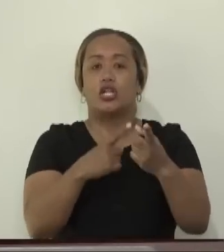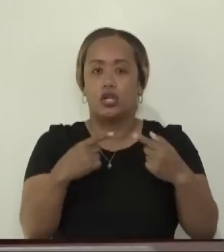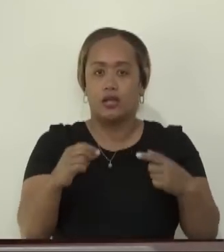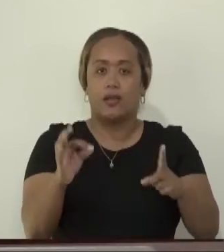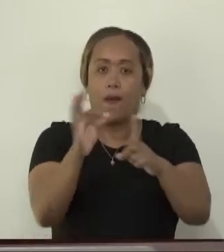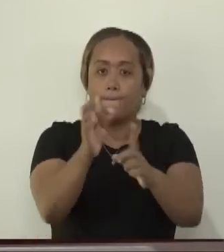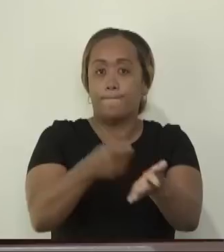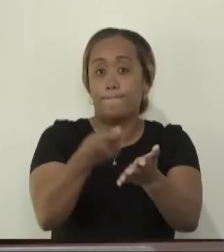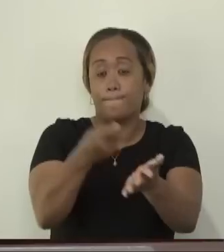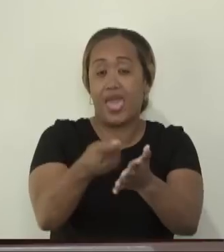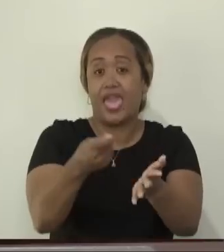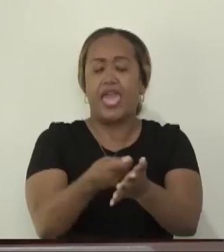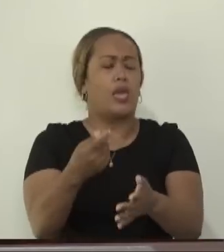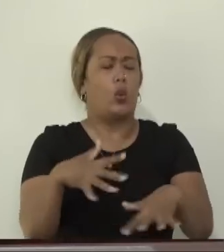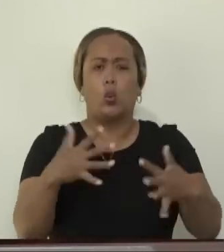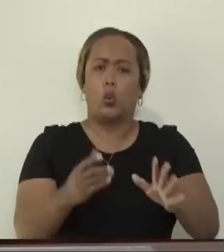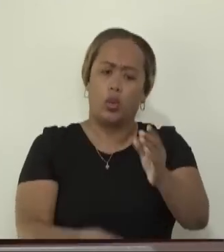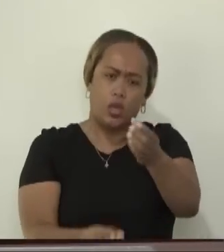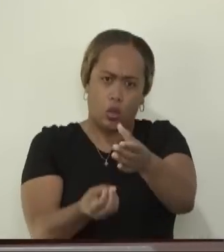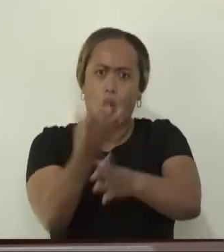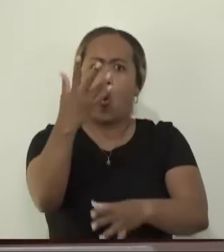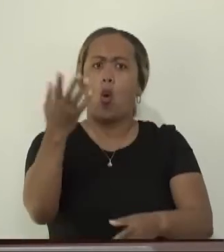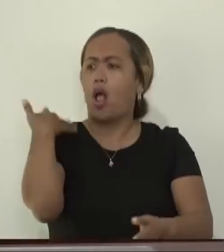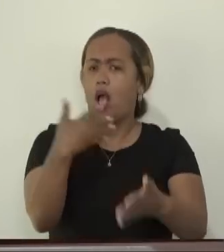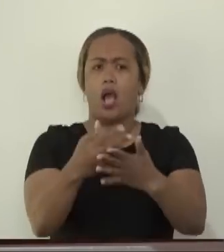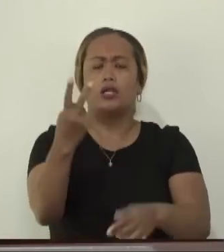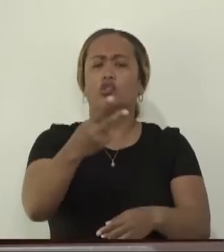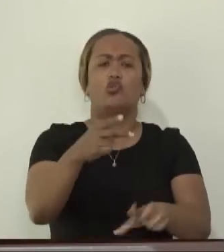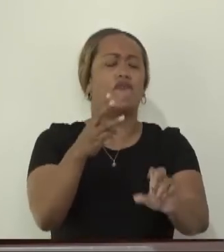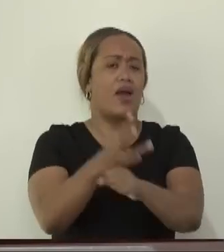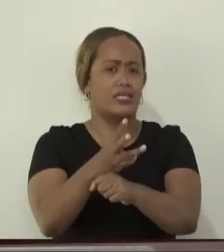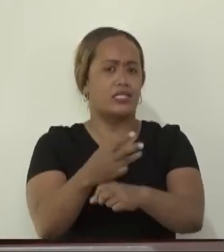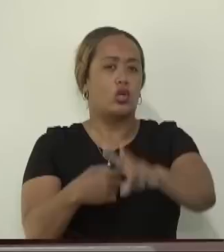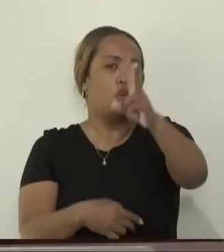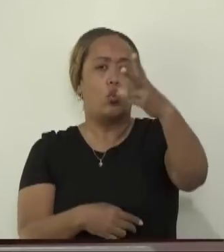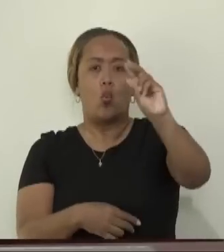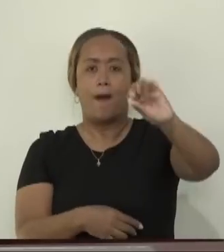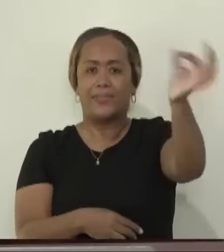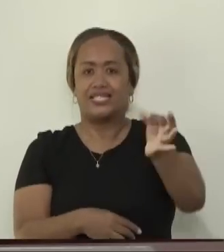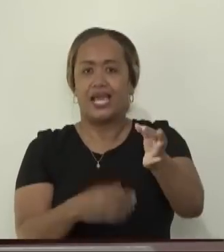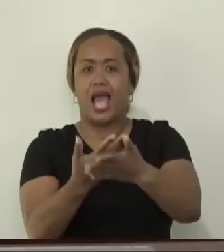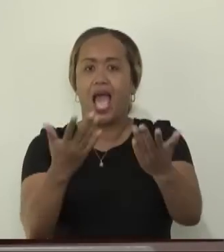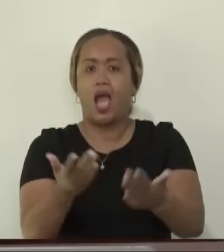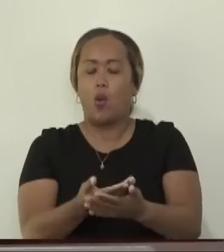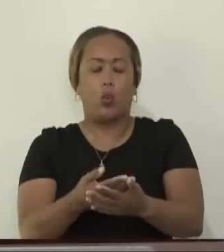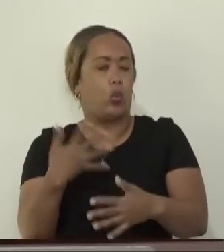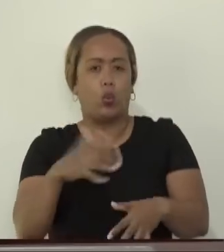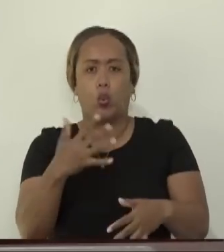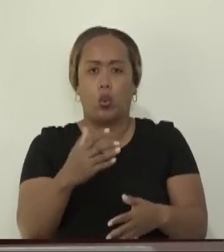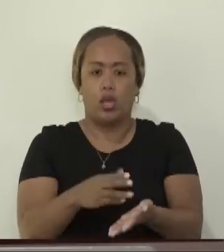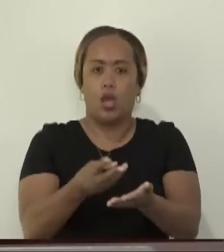PAYE tax collection has grown in the last 12 months by approximately 20%, denoting higher